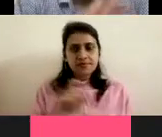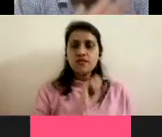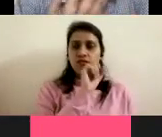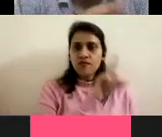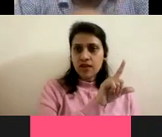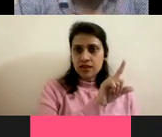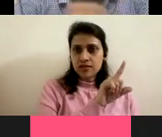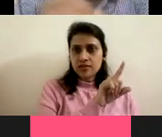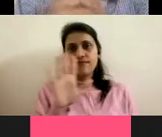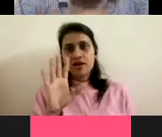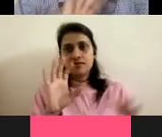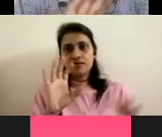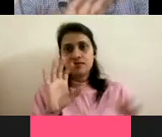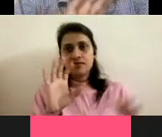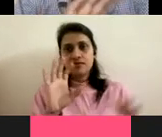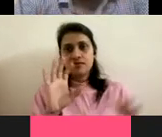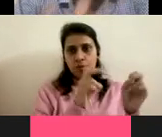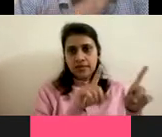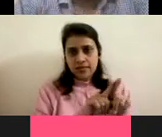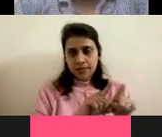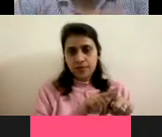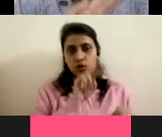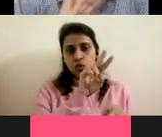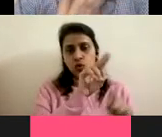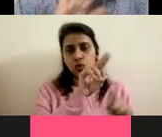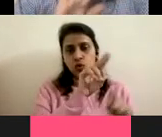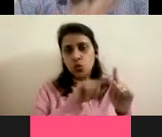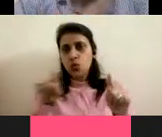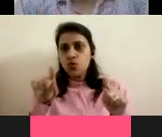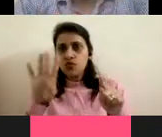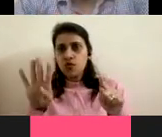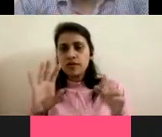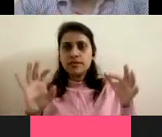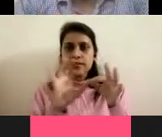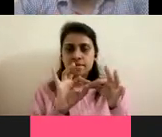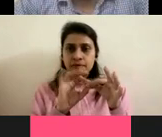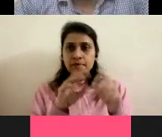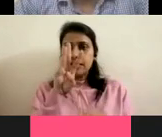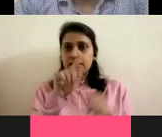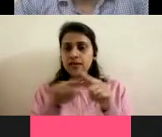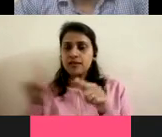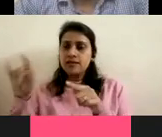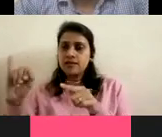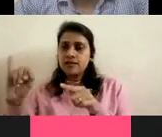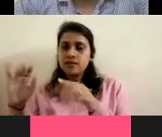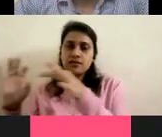If you have confusion, koi bhi topic leke aap discuss kar lijiye, but definitely discuss in your group.